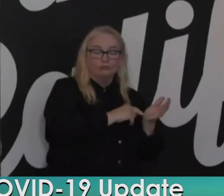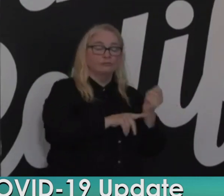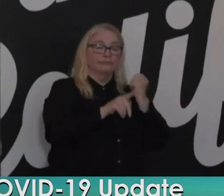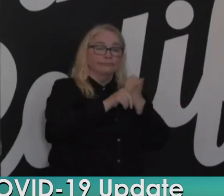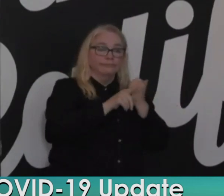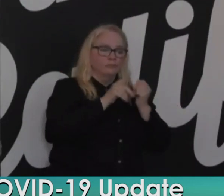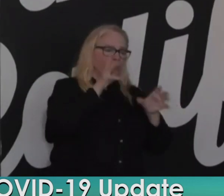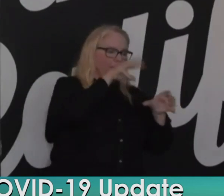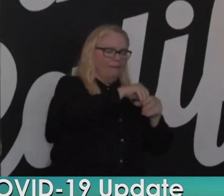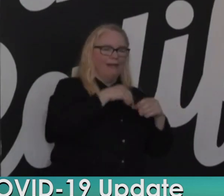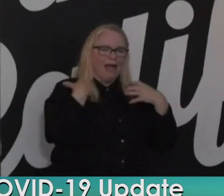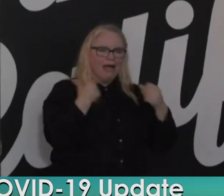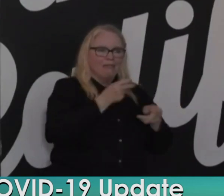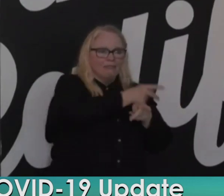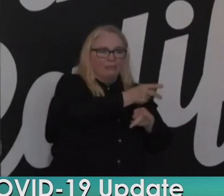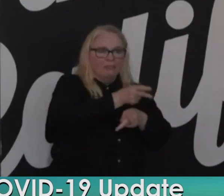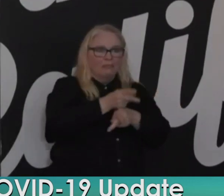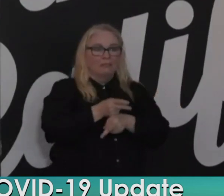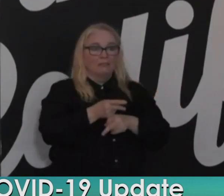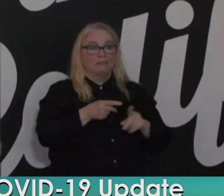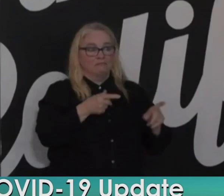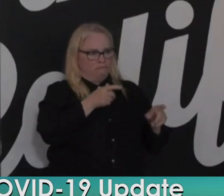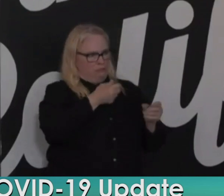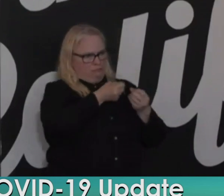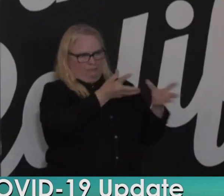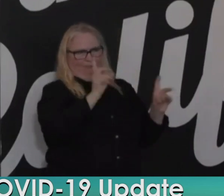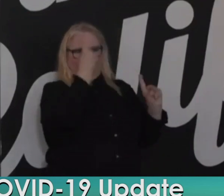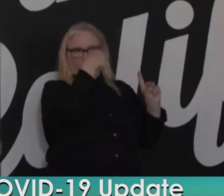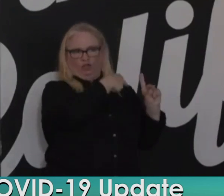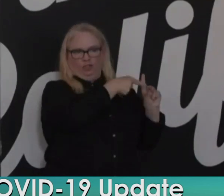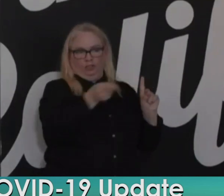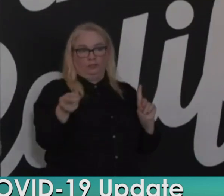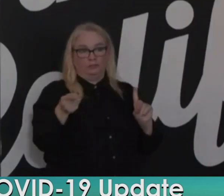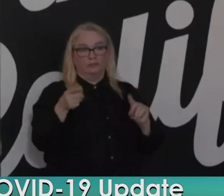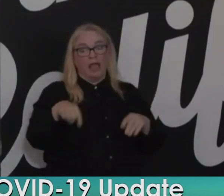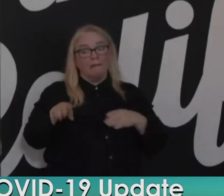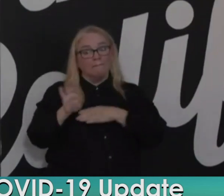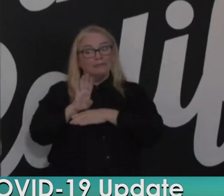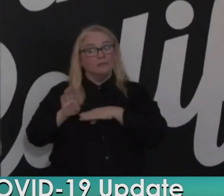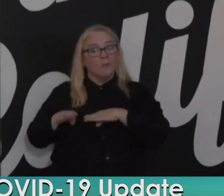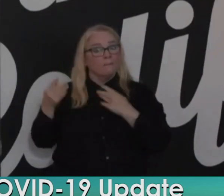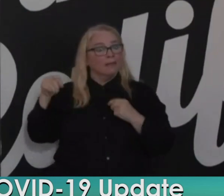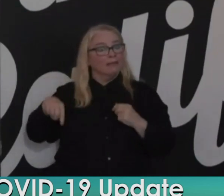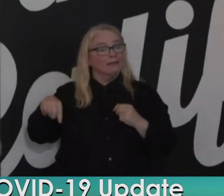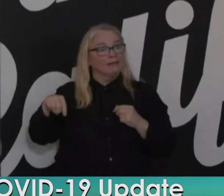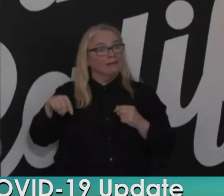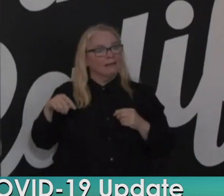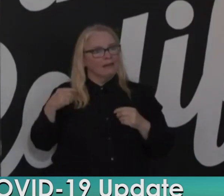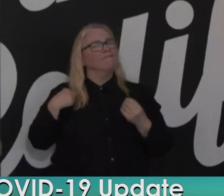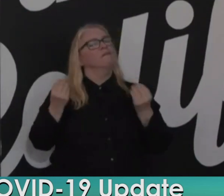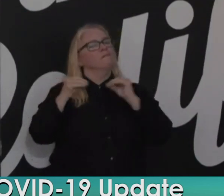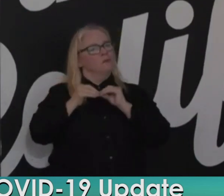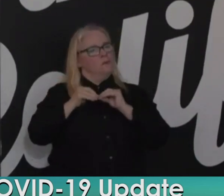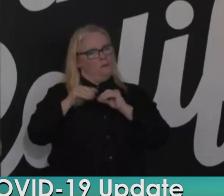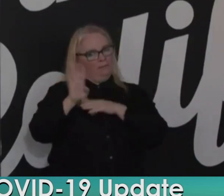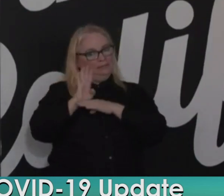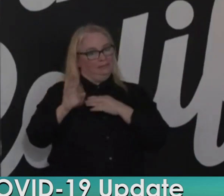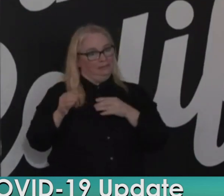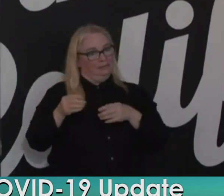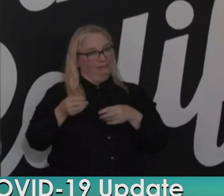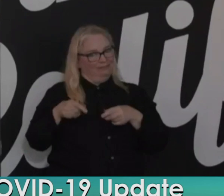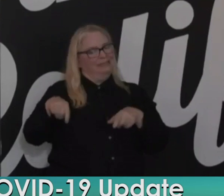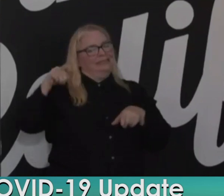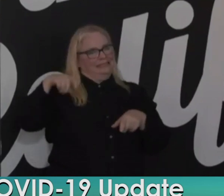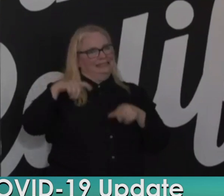as these product lines begin to open up and we have more of this product start getting out to the front lines